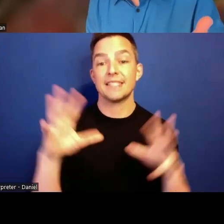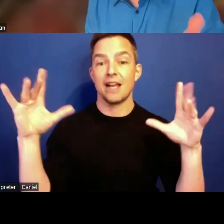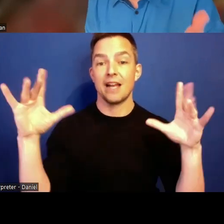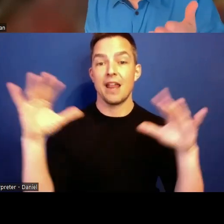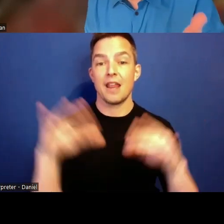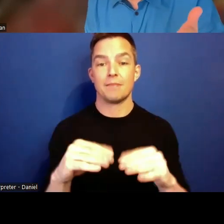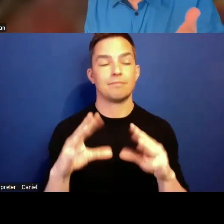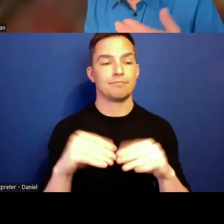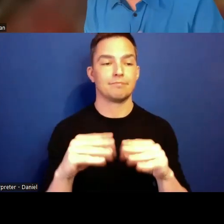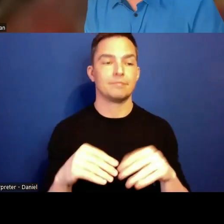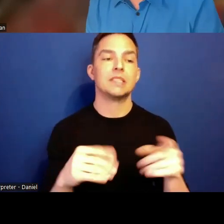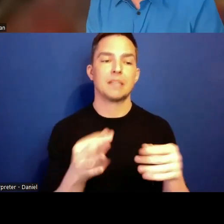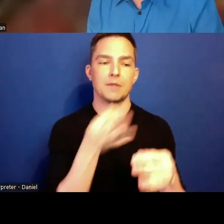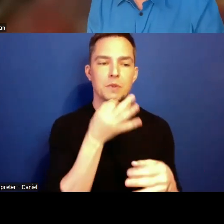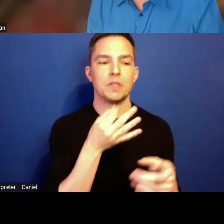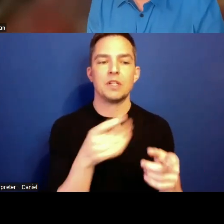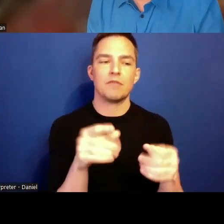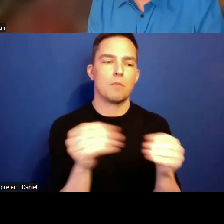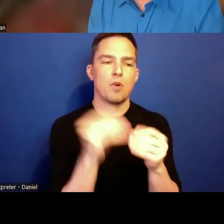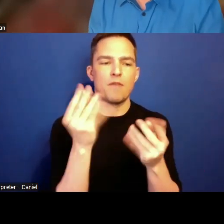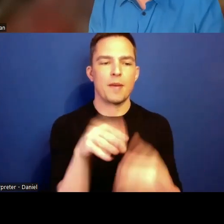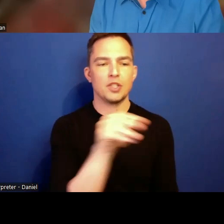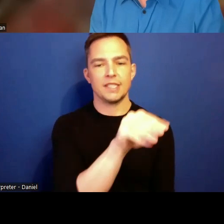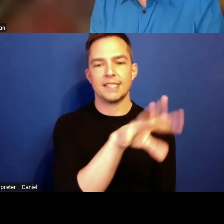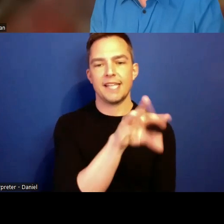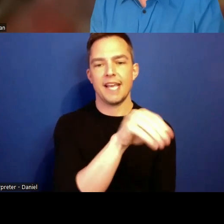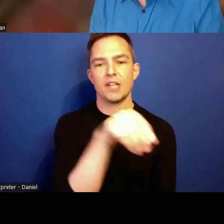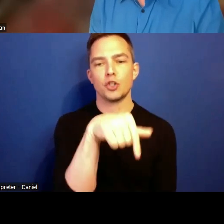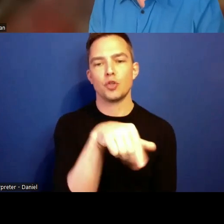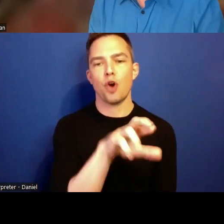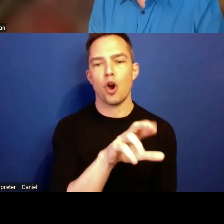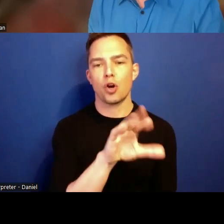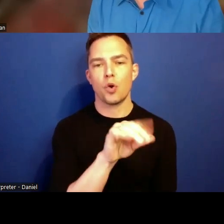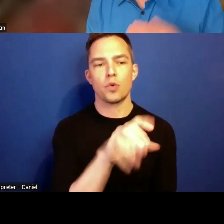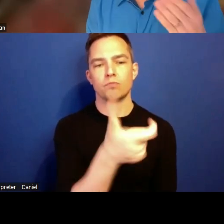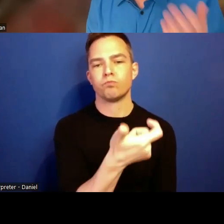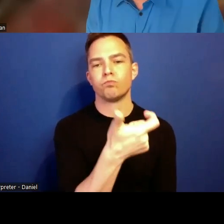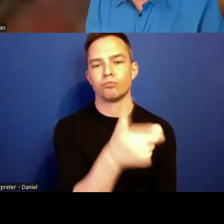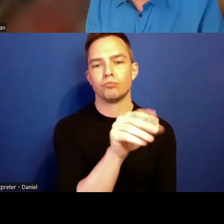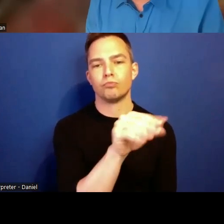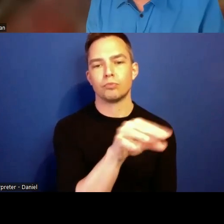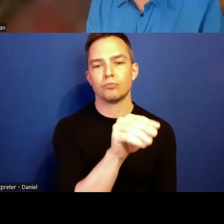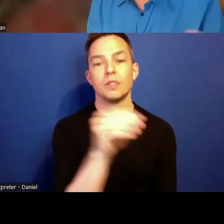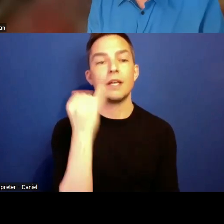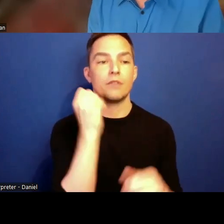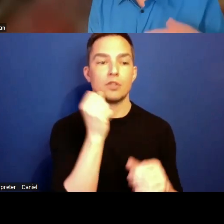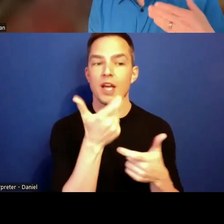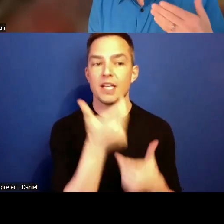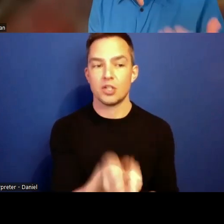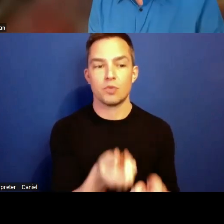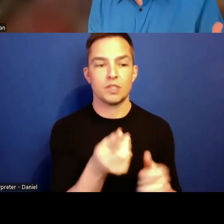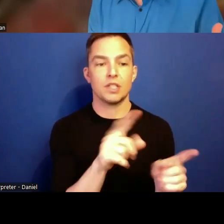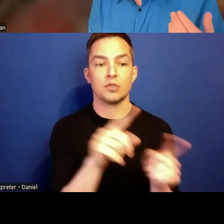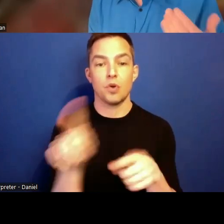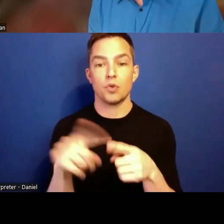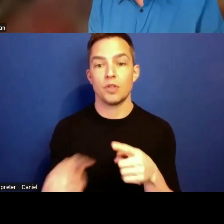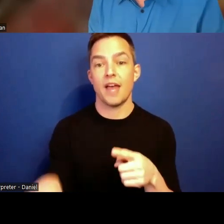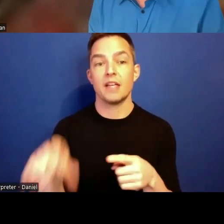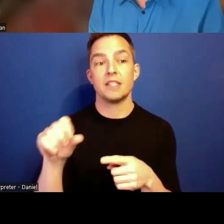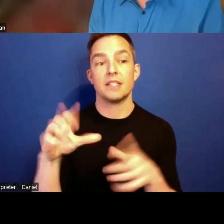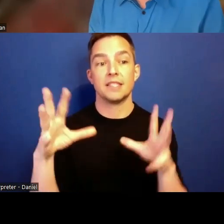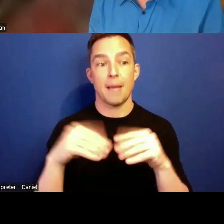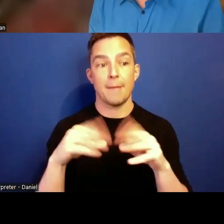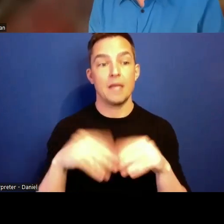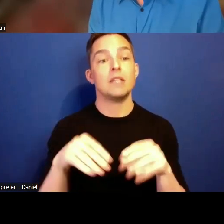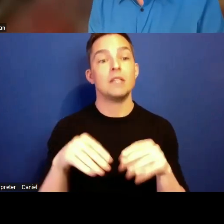more information, you can scan this QR code right here. And even if you're not interested in coming to the summit, I would suggest that you scan